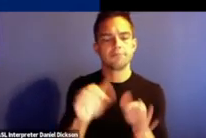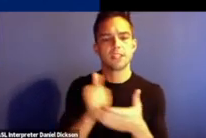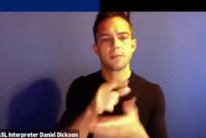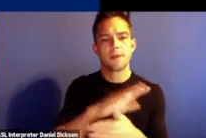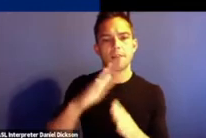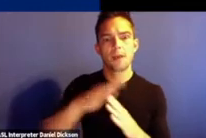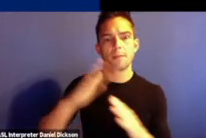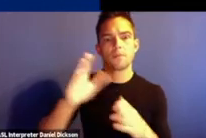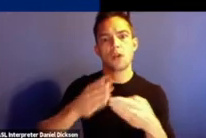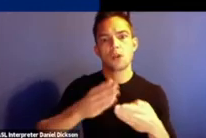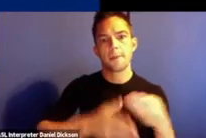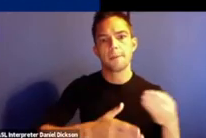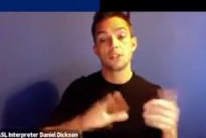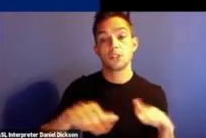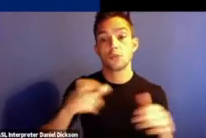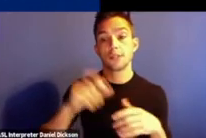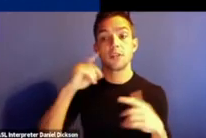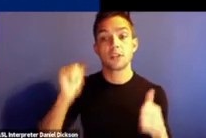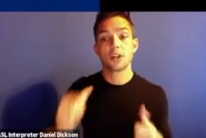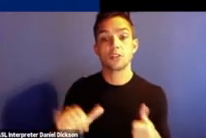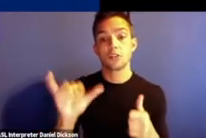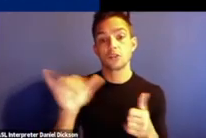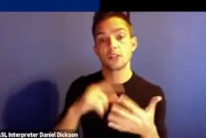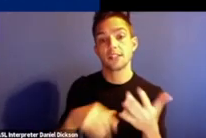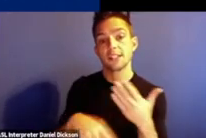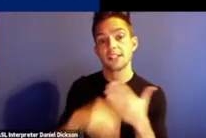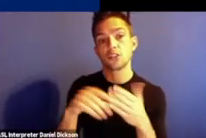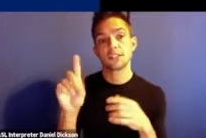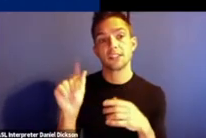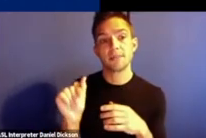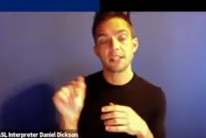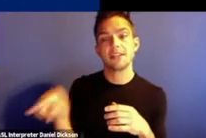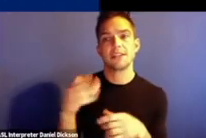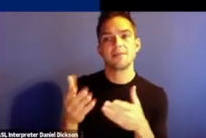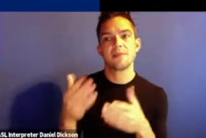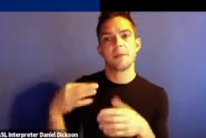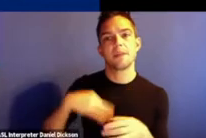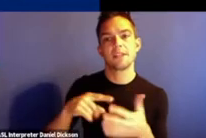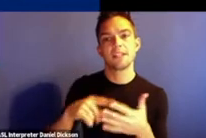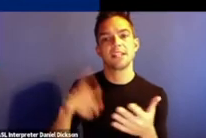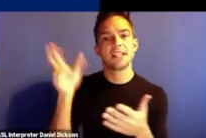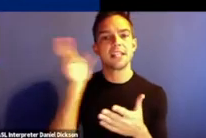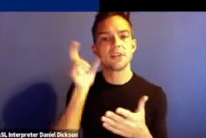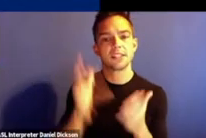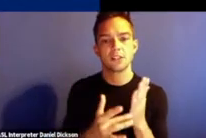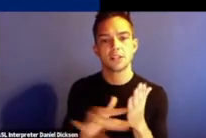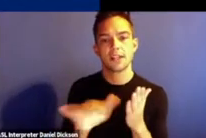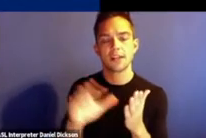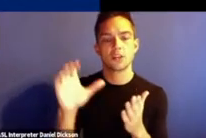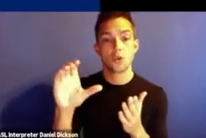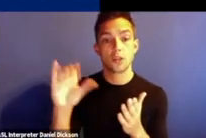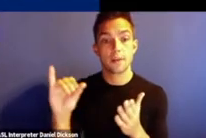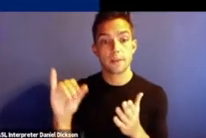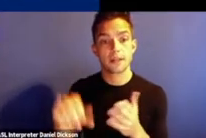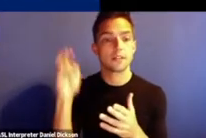have. Children with hearing loss and these additional disabilities may benefit from this hearing technology, such as cochlear implants